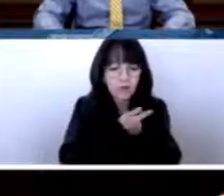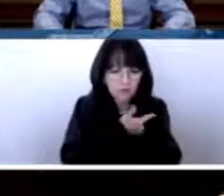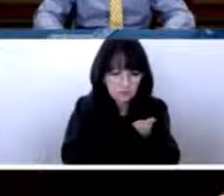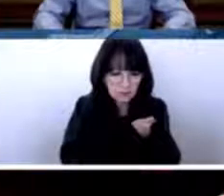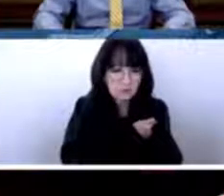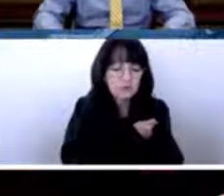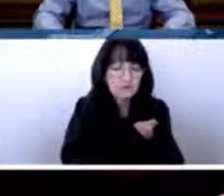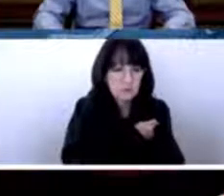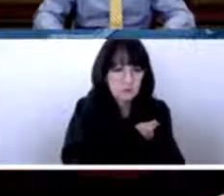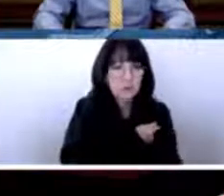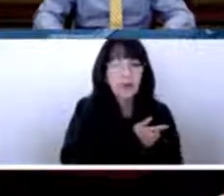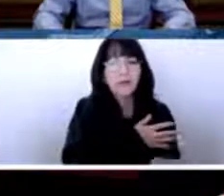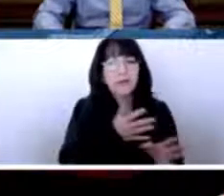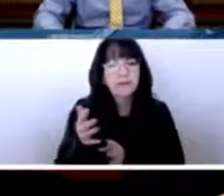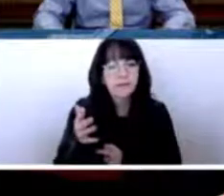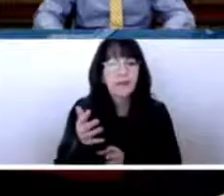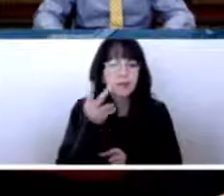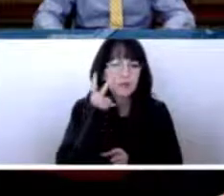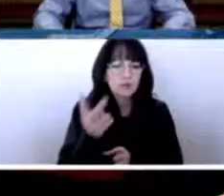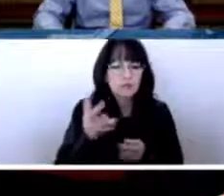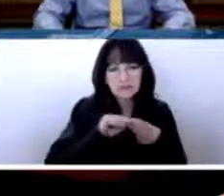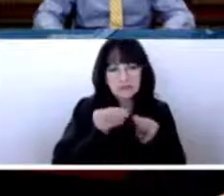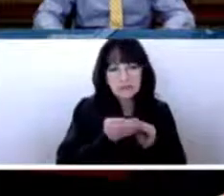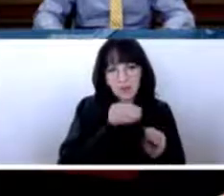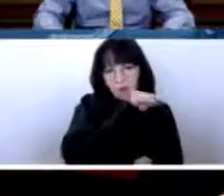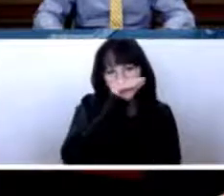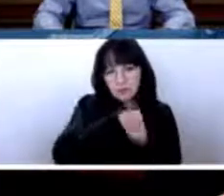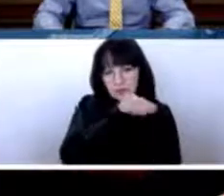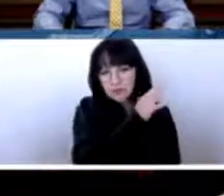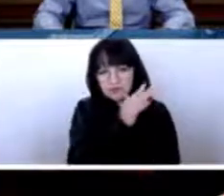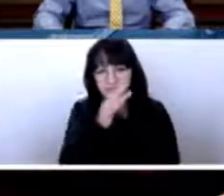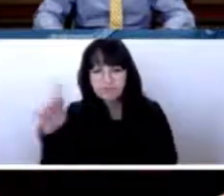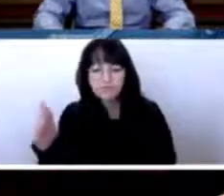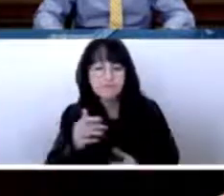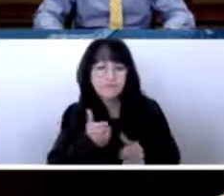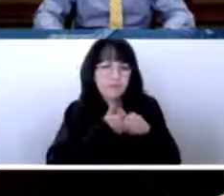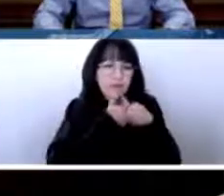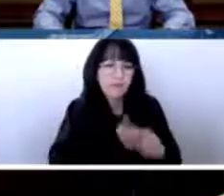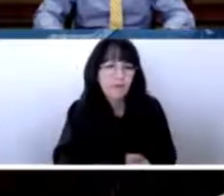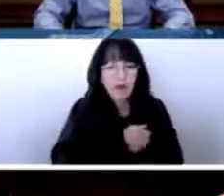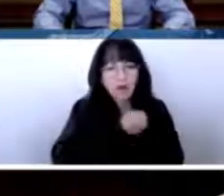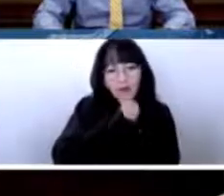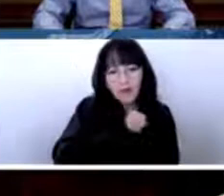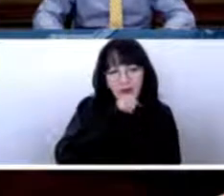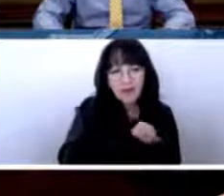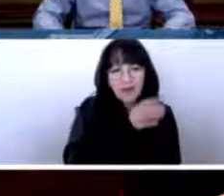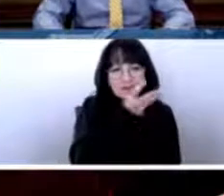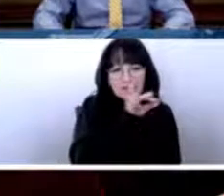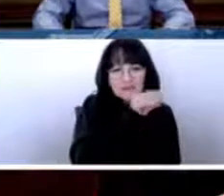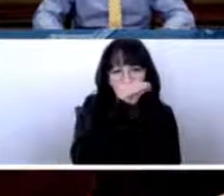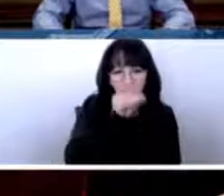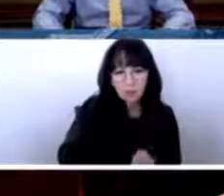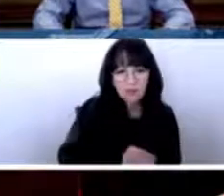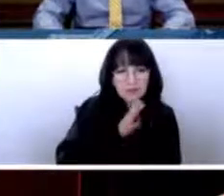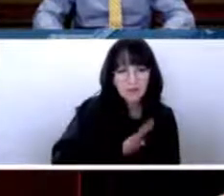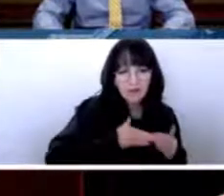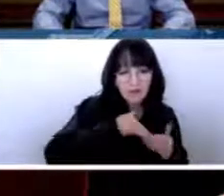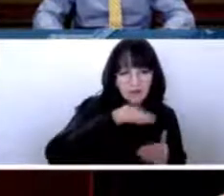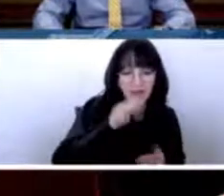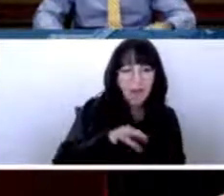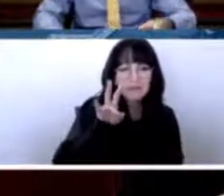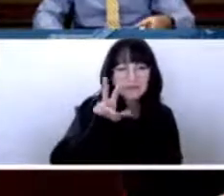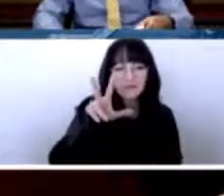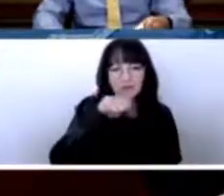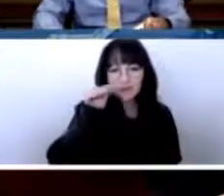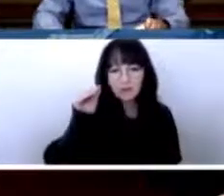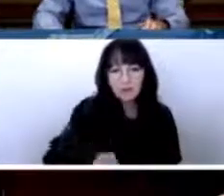5 years old and older, 68%, 12 years and older, 73%, 18 years and older, 75%,